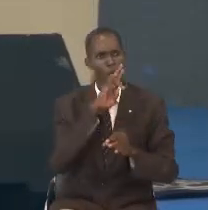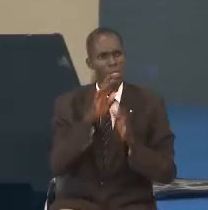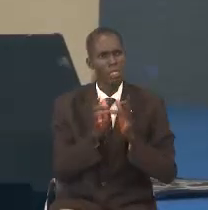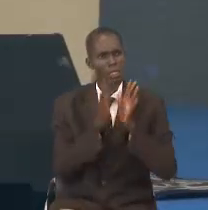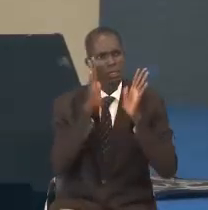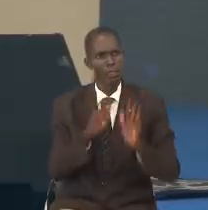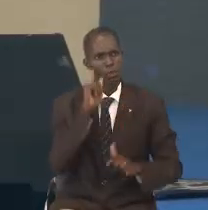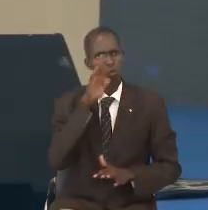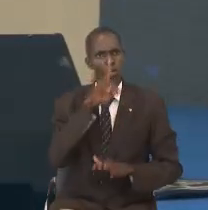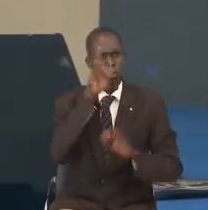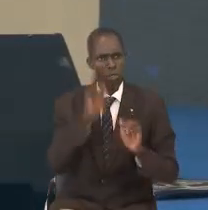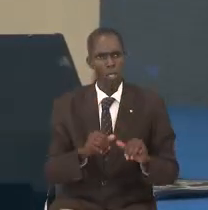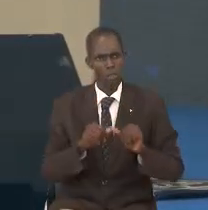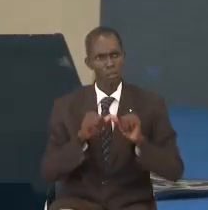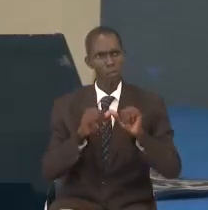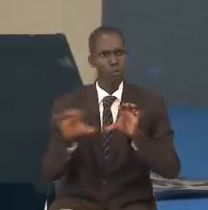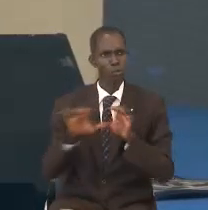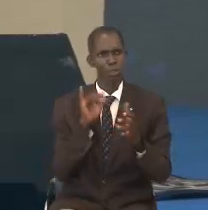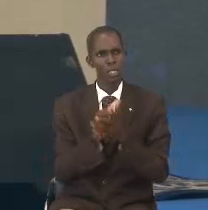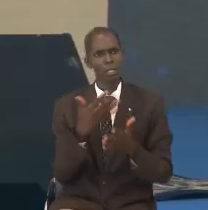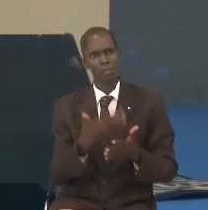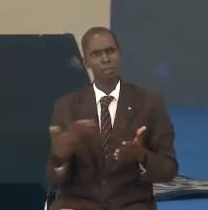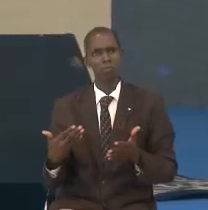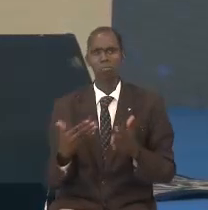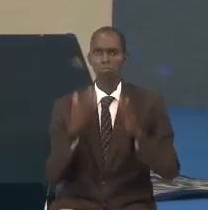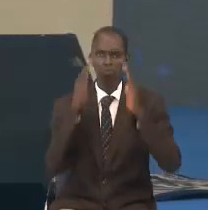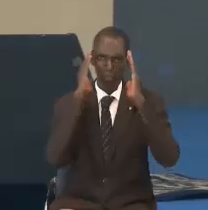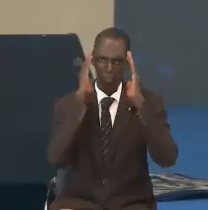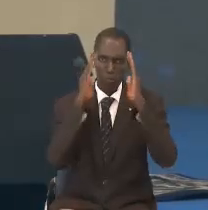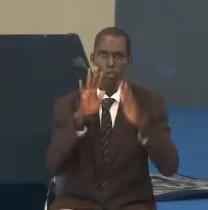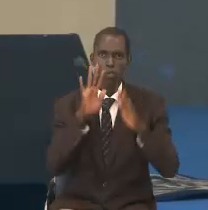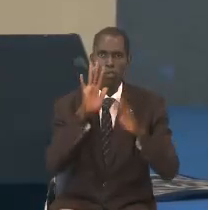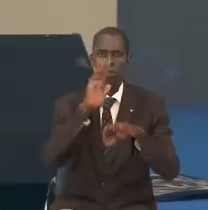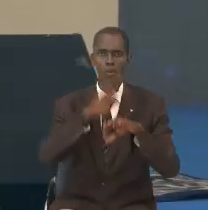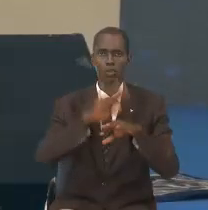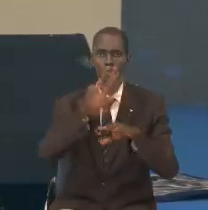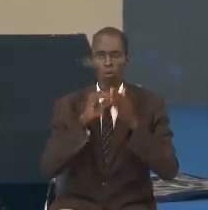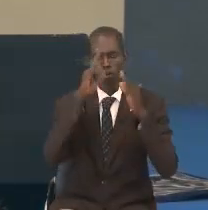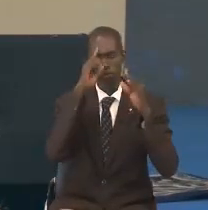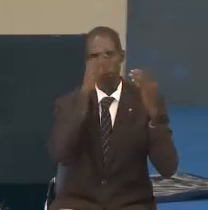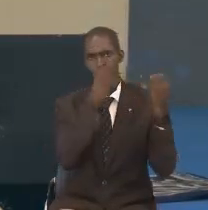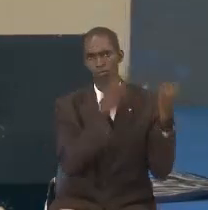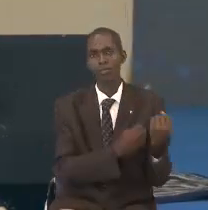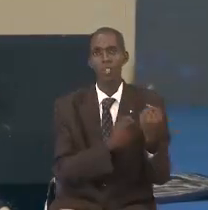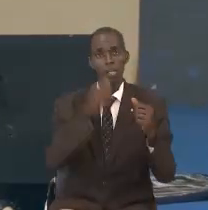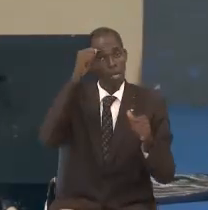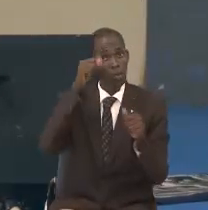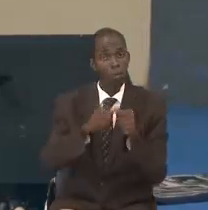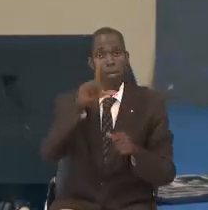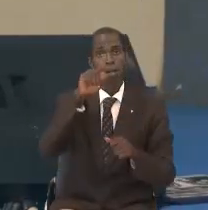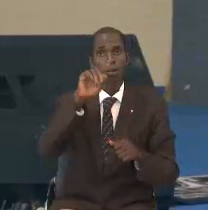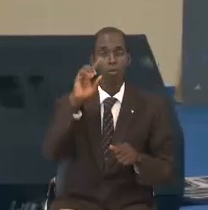can still do that. Keep your conviction. Remember Lot's wife. Boys and